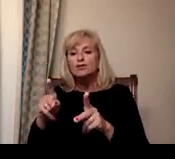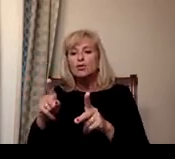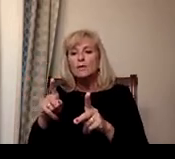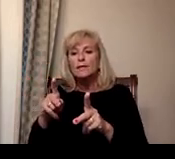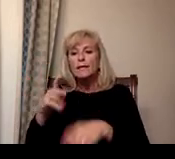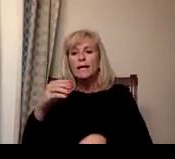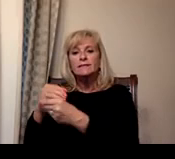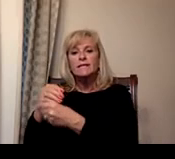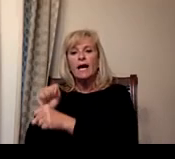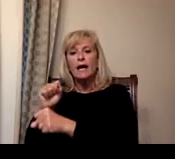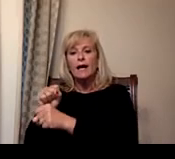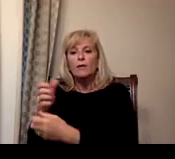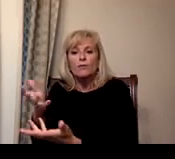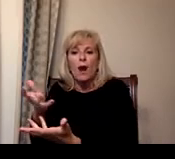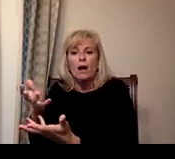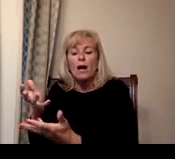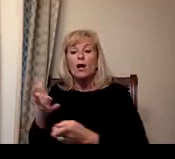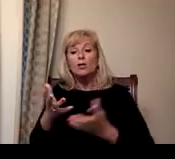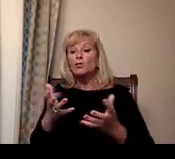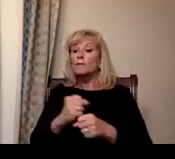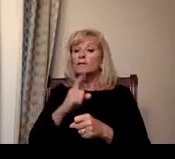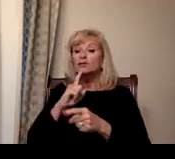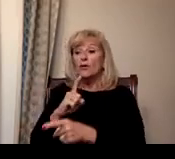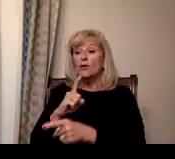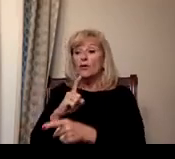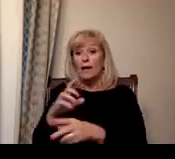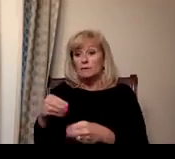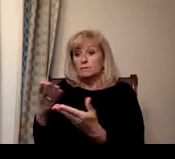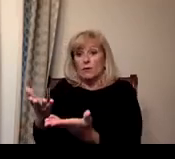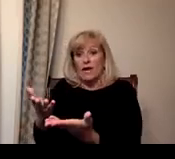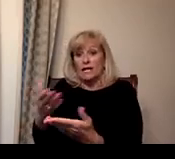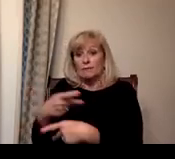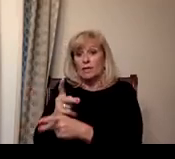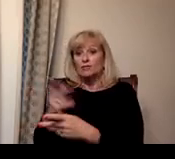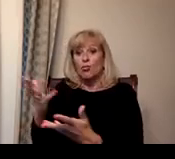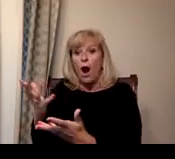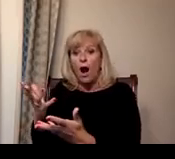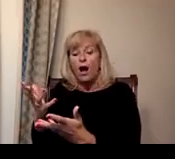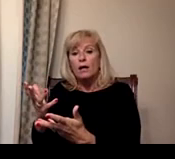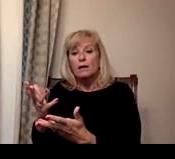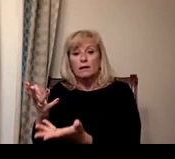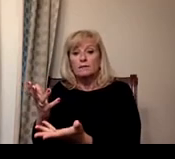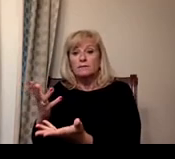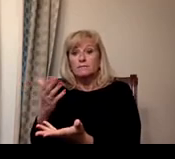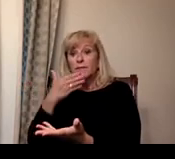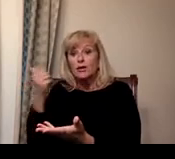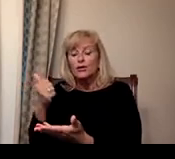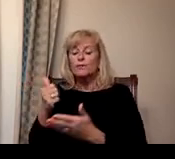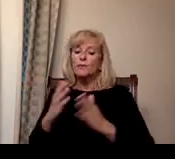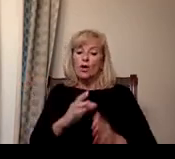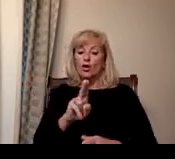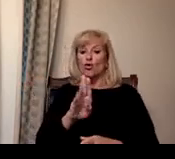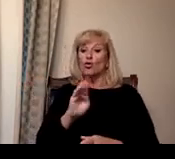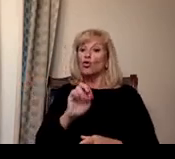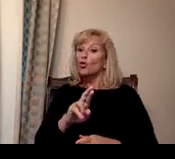have to make sure that the products are something that people are interested in. Uber really disrupted the transportation